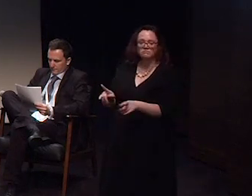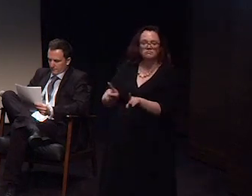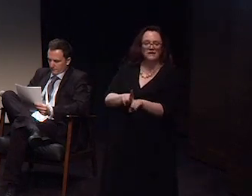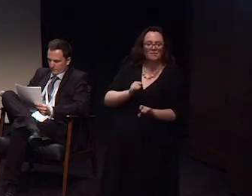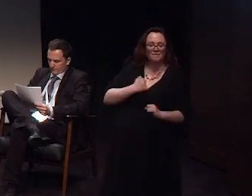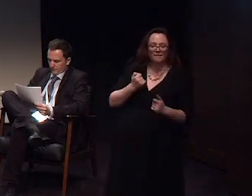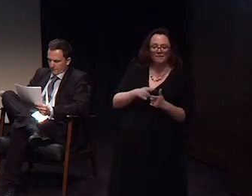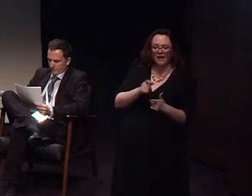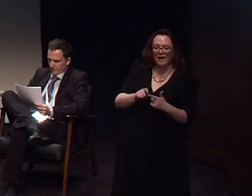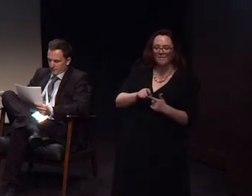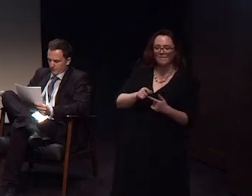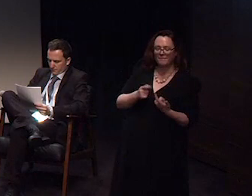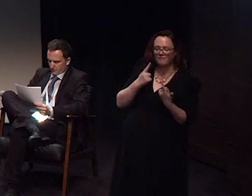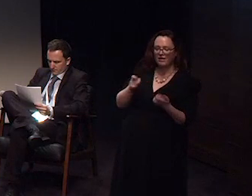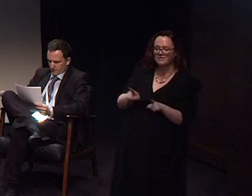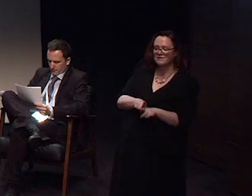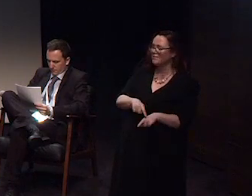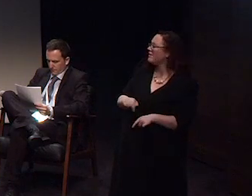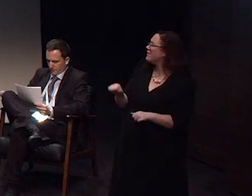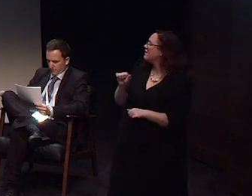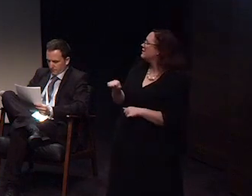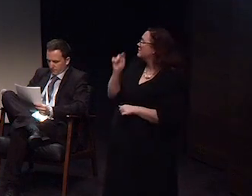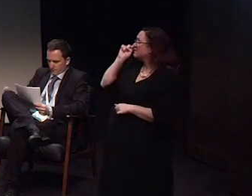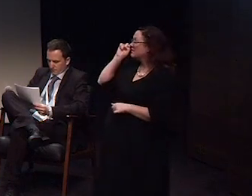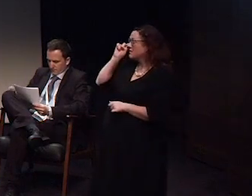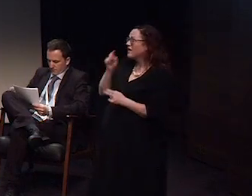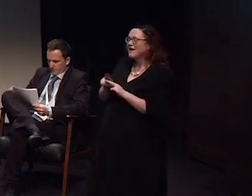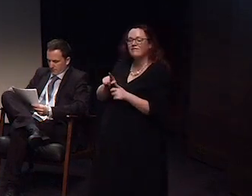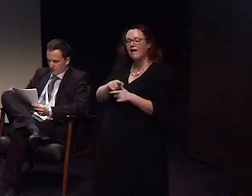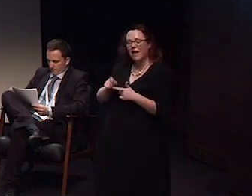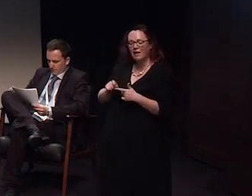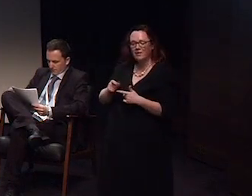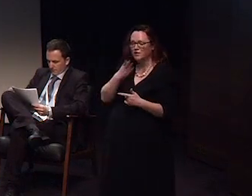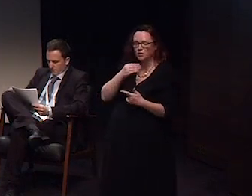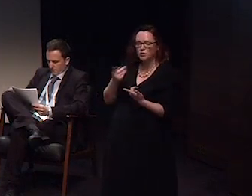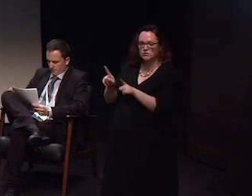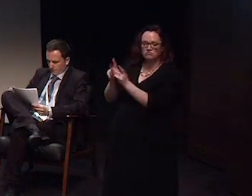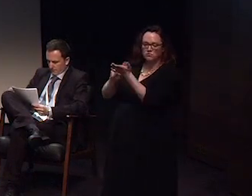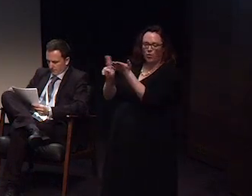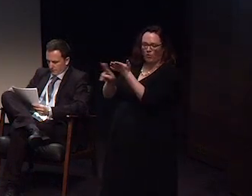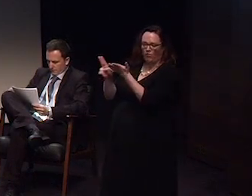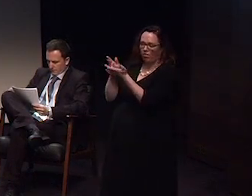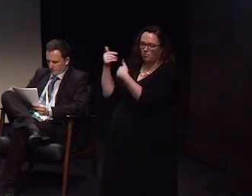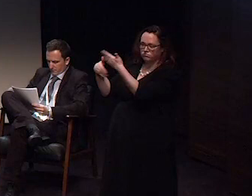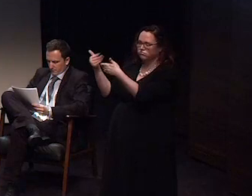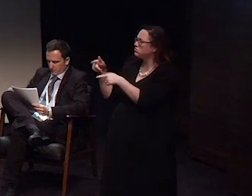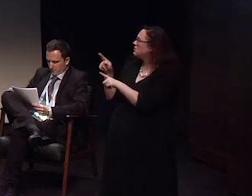simulation 9, where no application were used, we saw that the starting time is